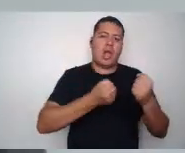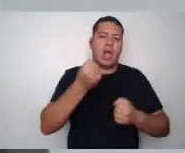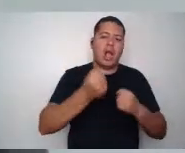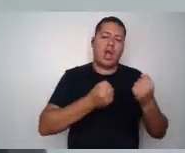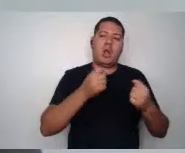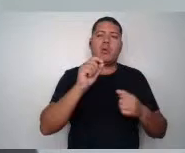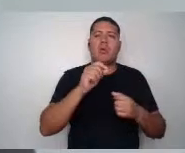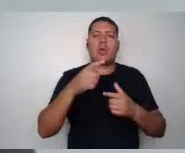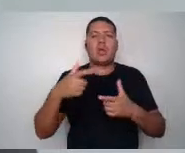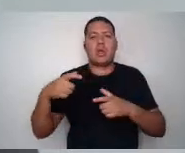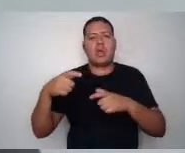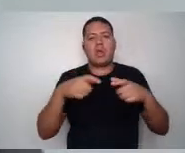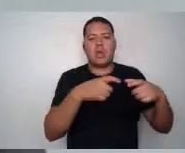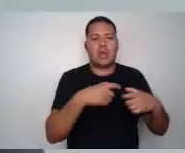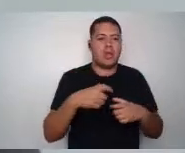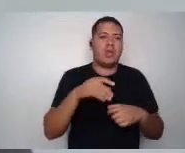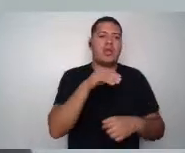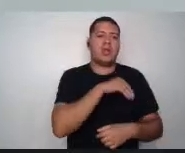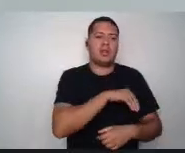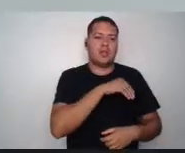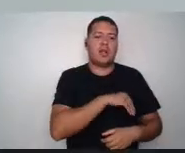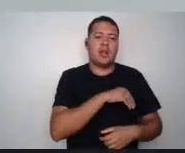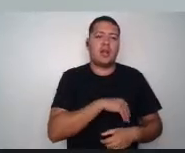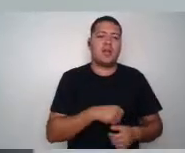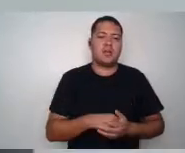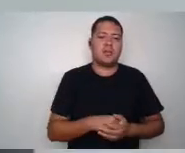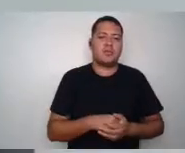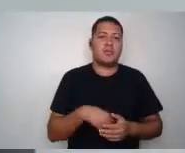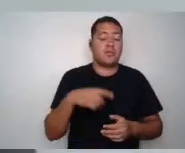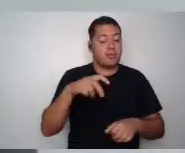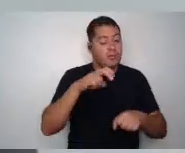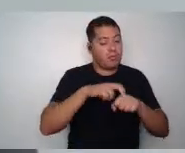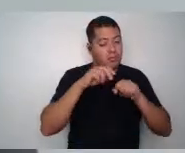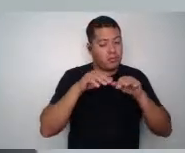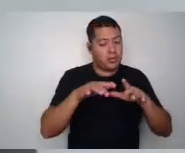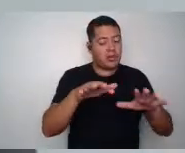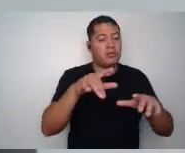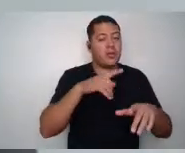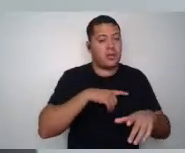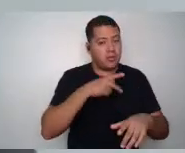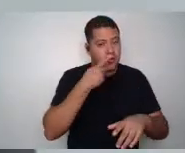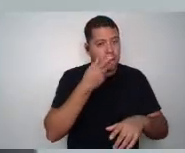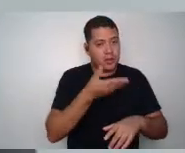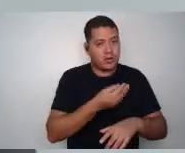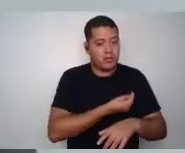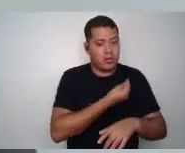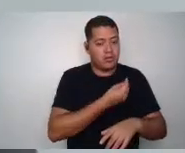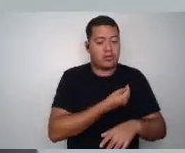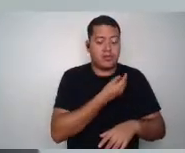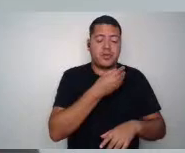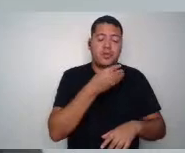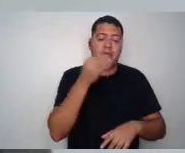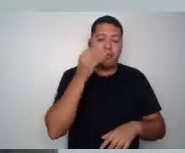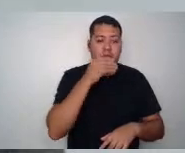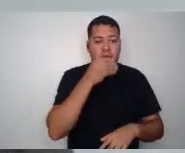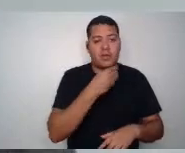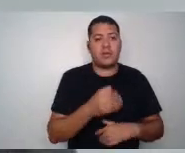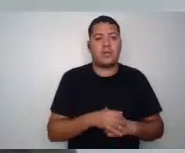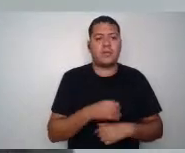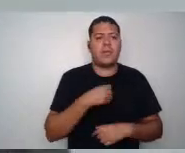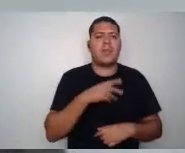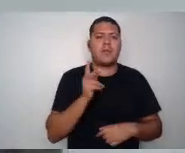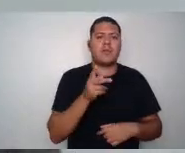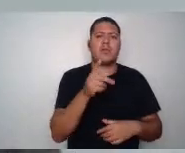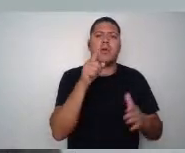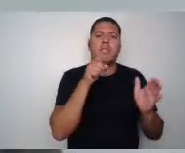very stuck with their positions and titles and everything. And life is much more ethereal. And we are seeing